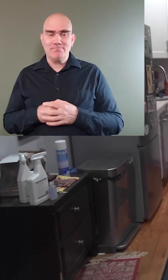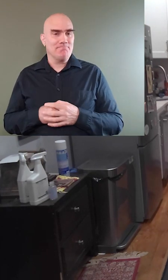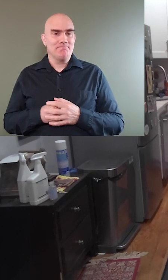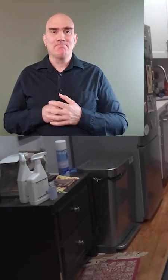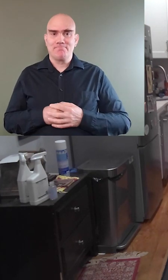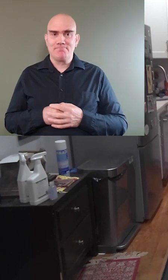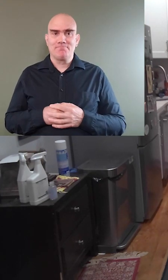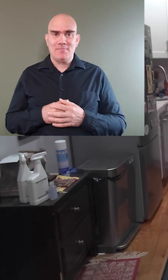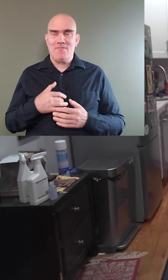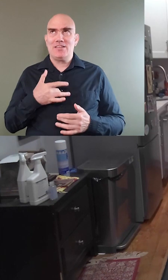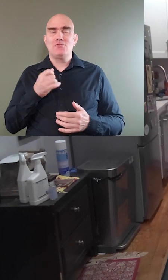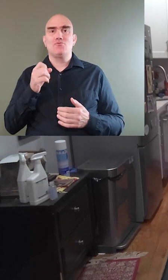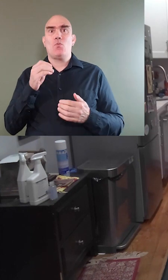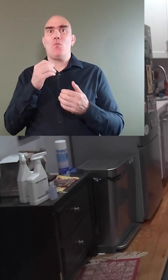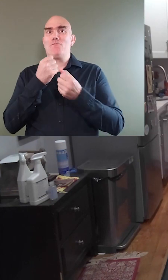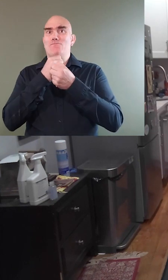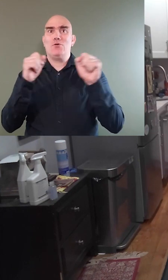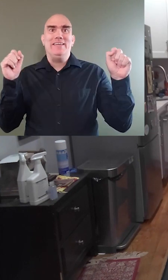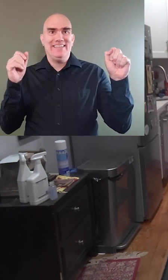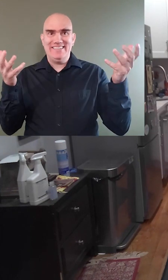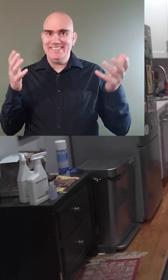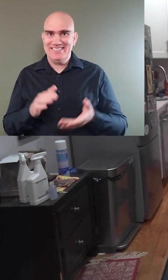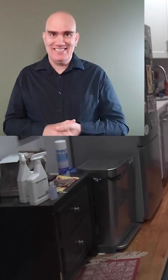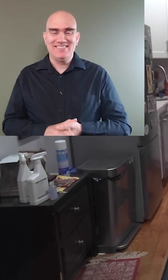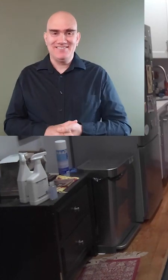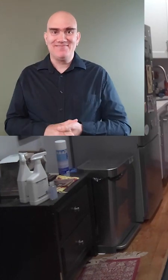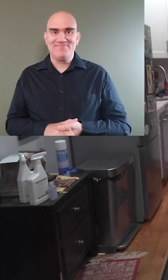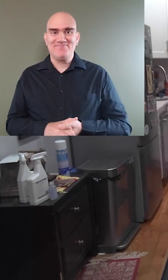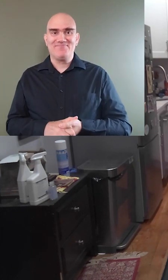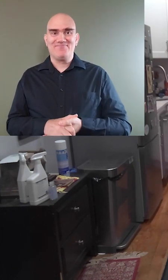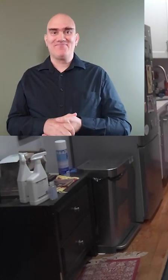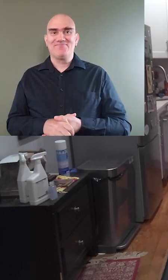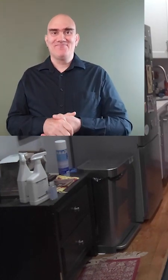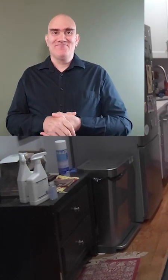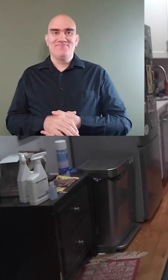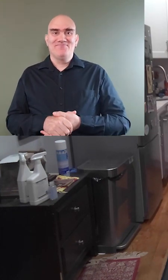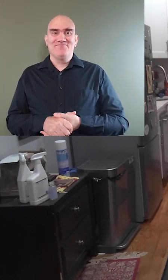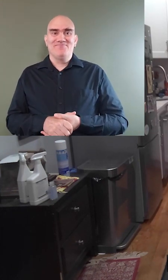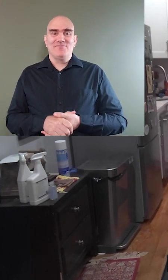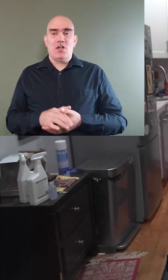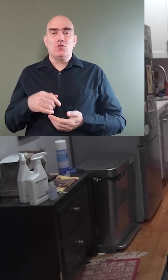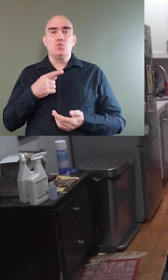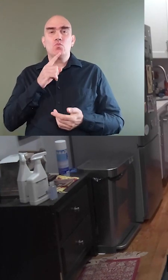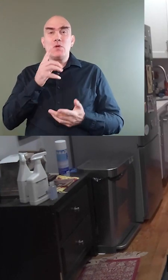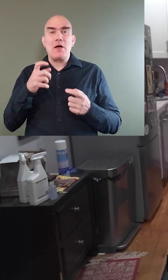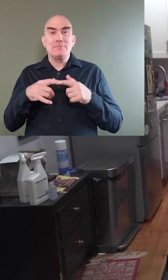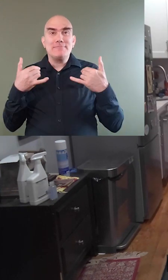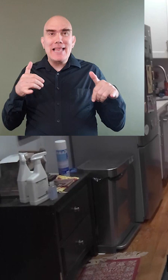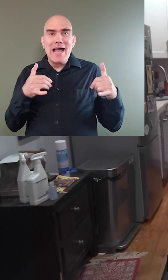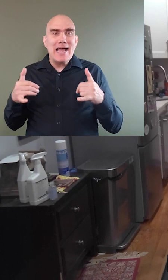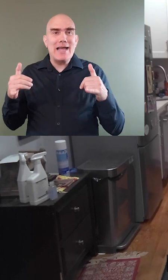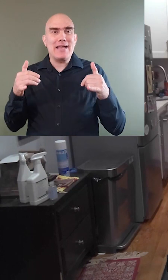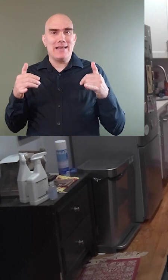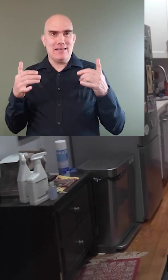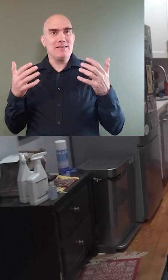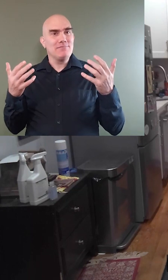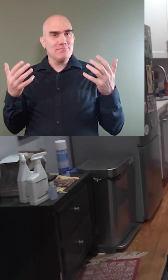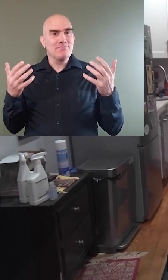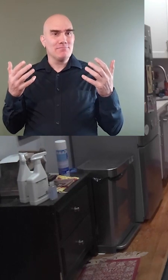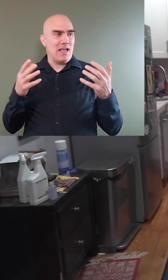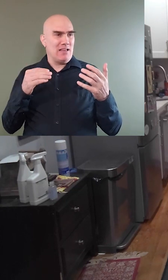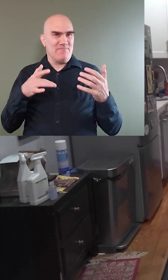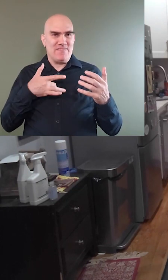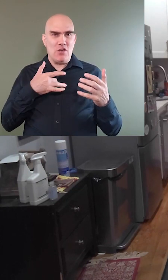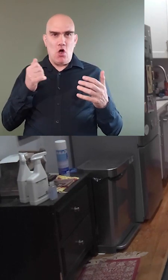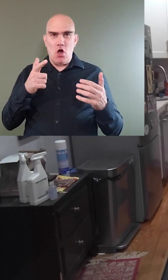axis joints, I feel so free. I just really want to play